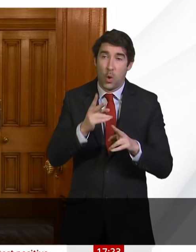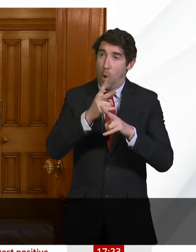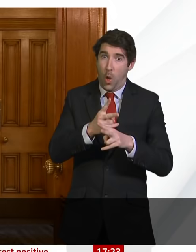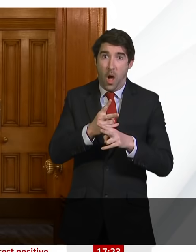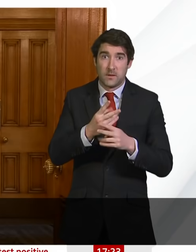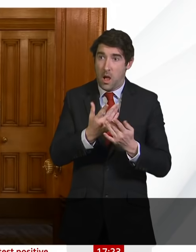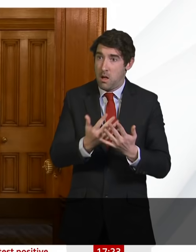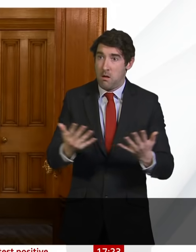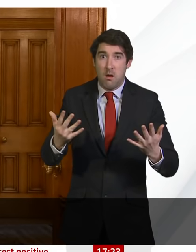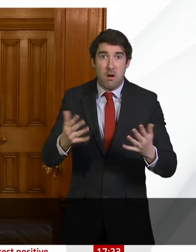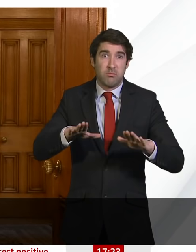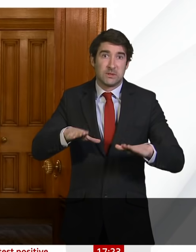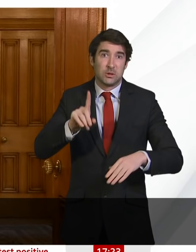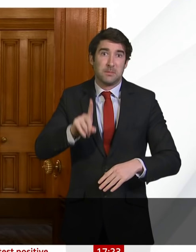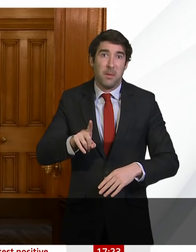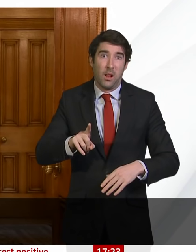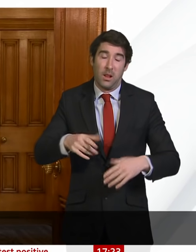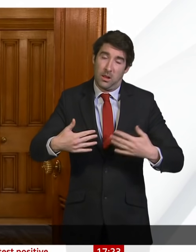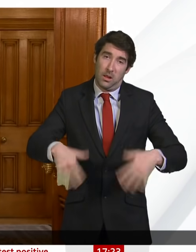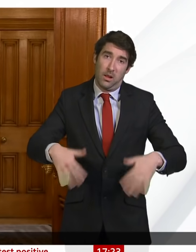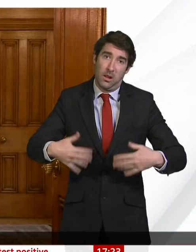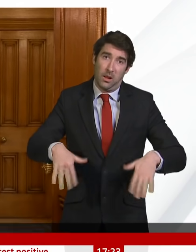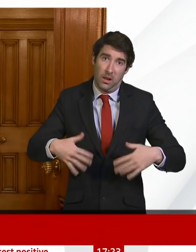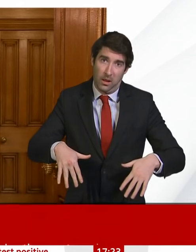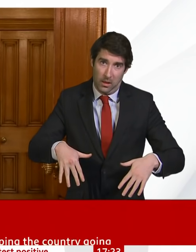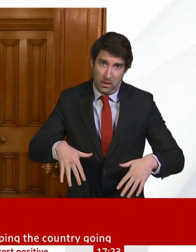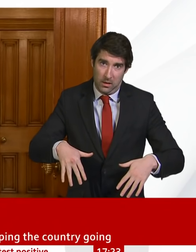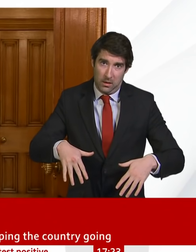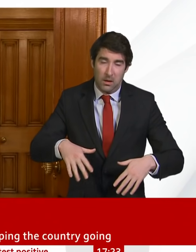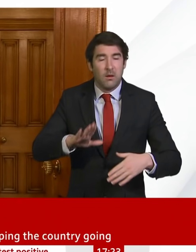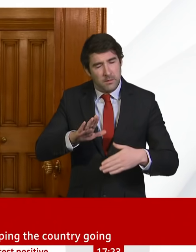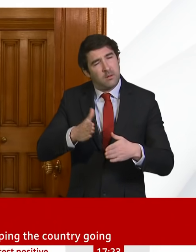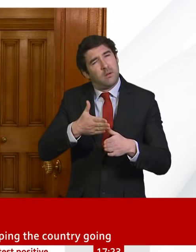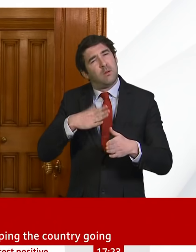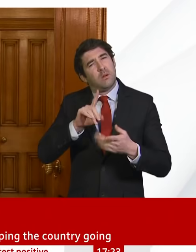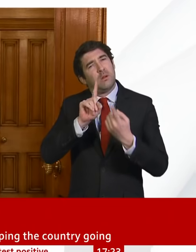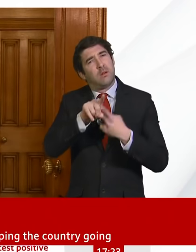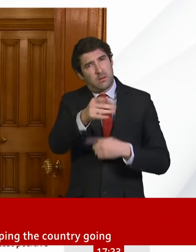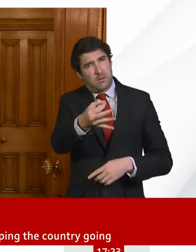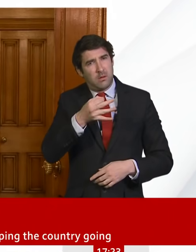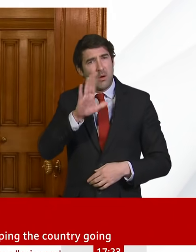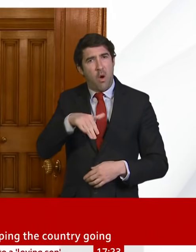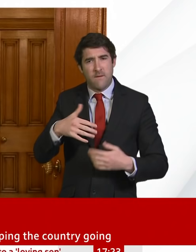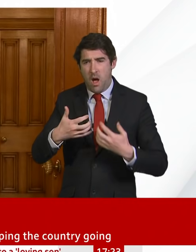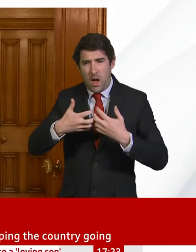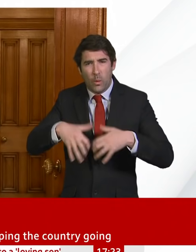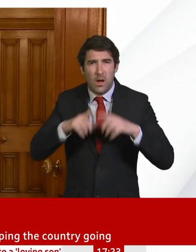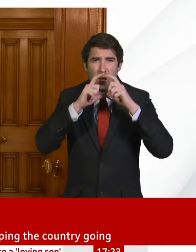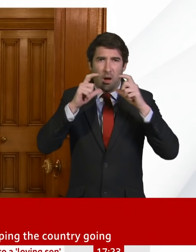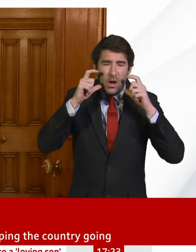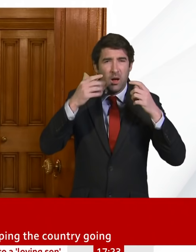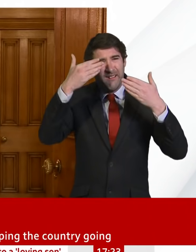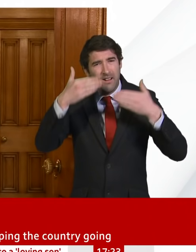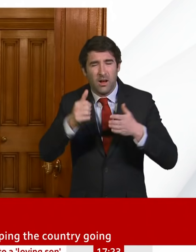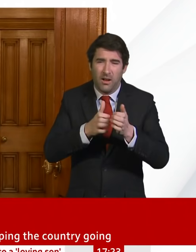I think, as I said in response to an earlier question, over the past 2 weeks, we have delivered over 390 million PPE